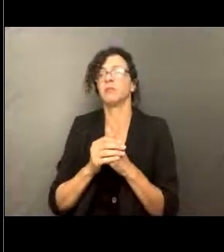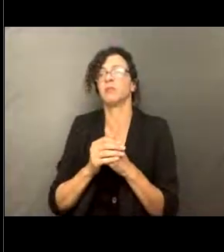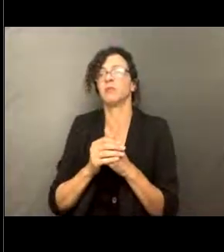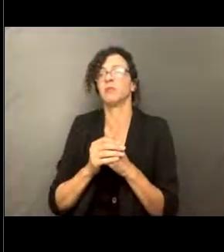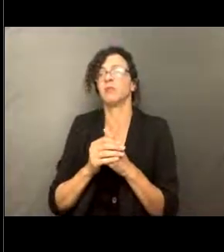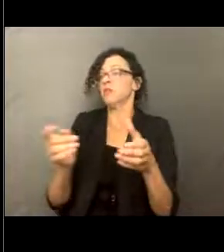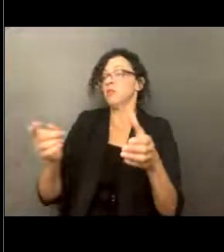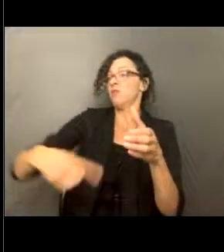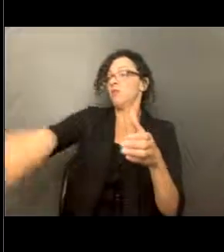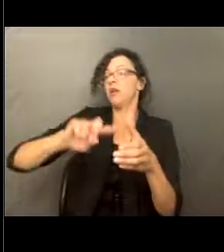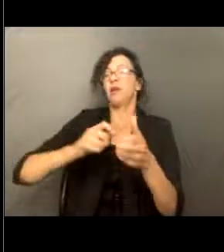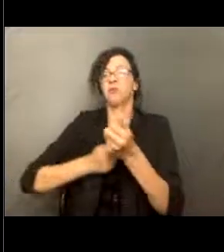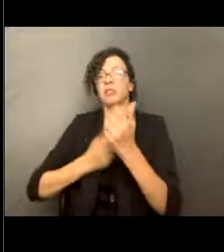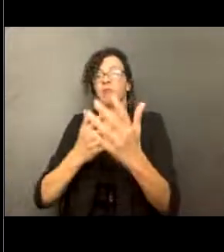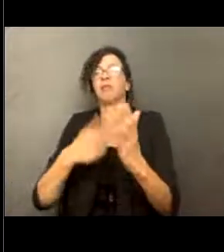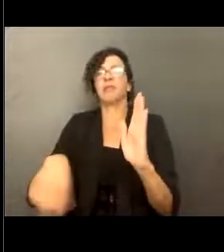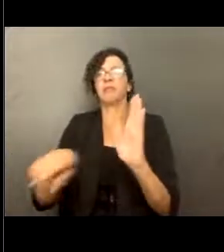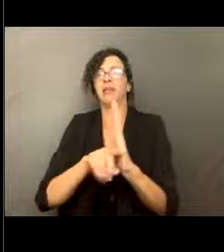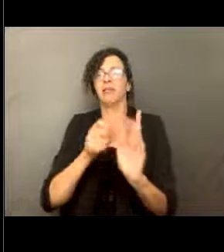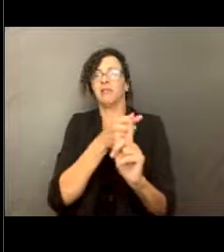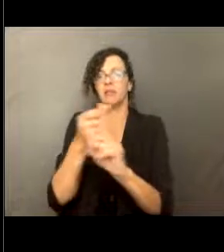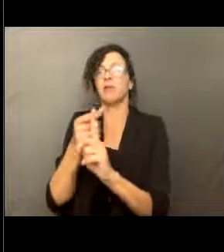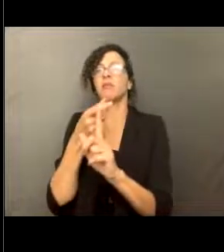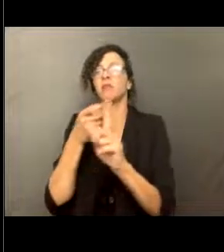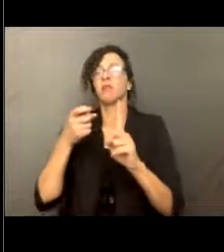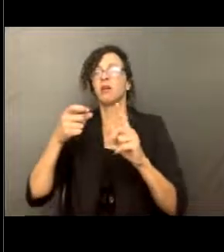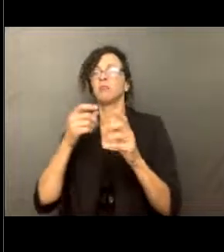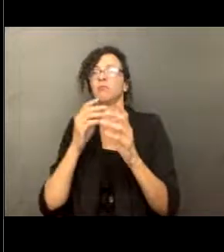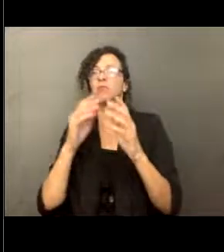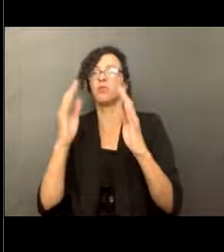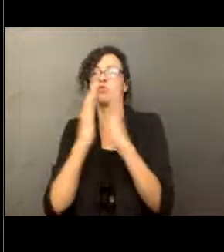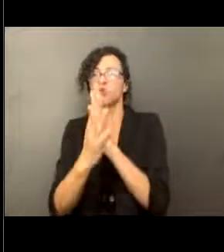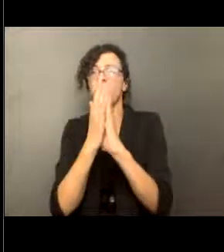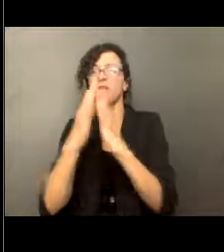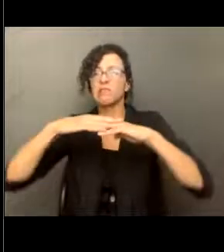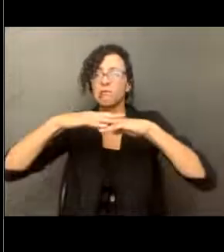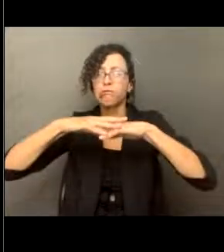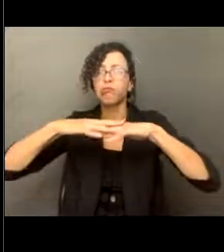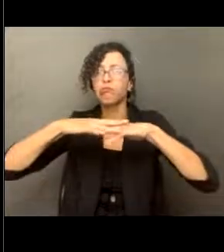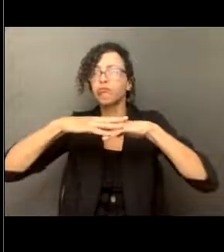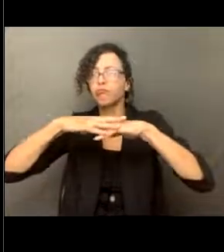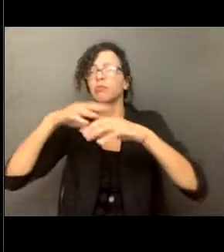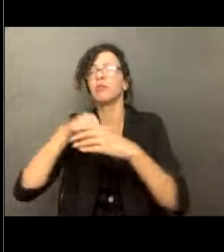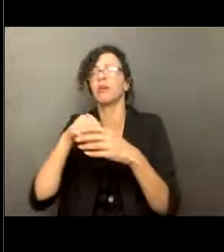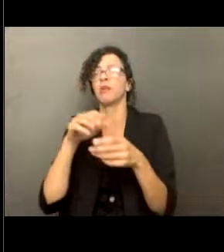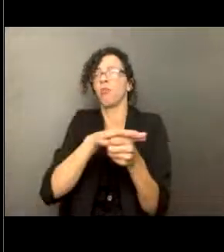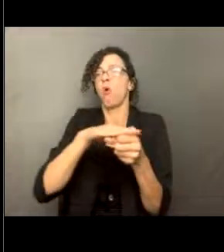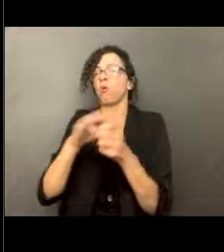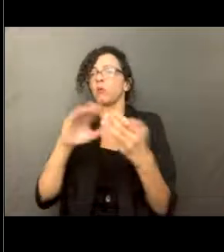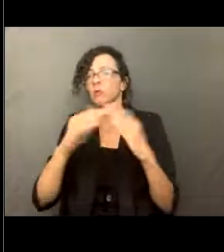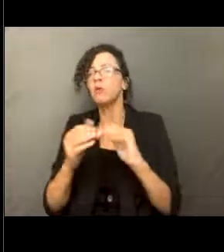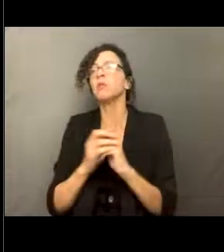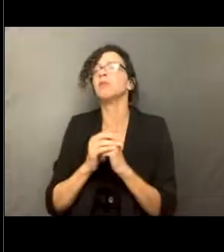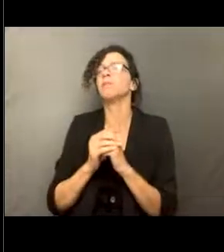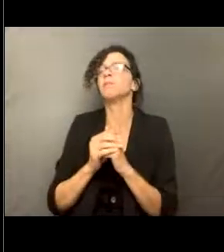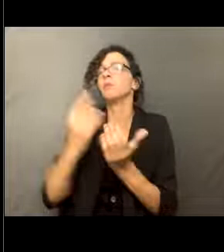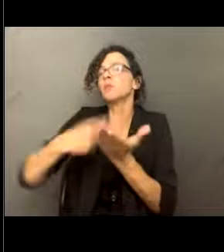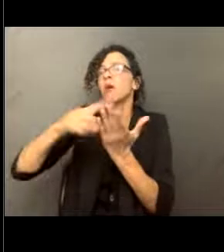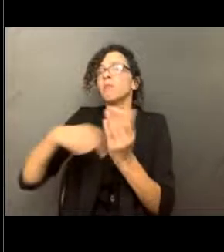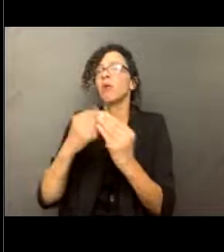traffic congestion within the community, within the local community. They talked about limited access to public transit and